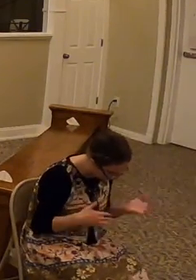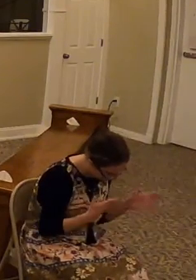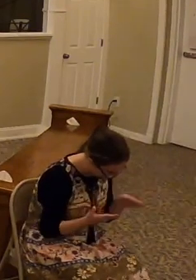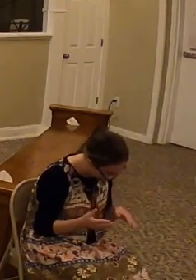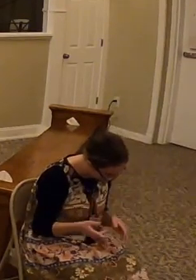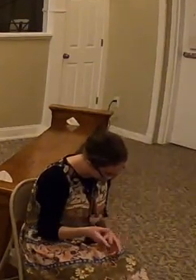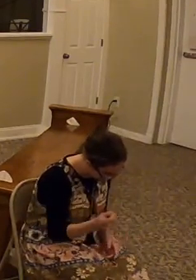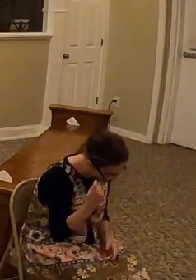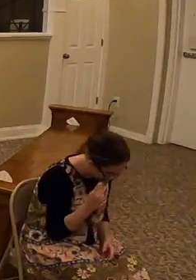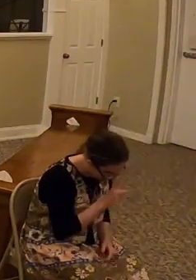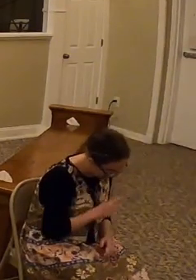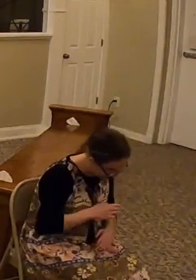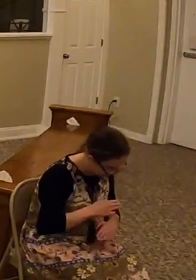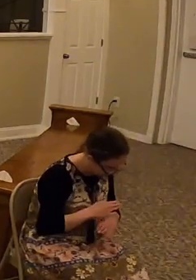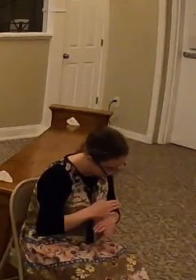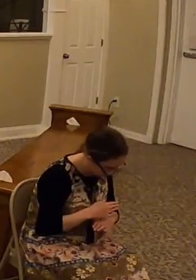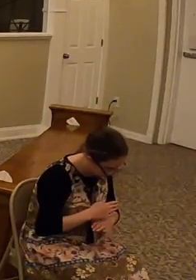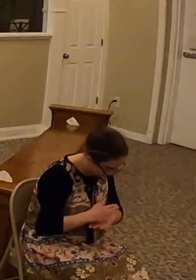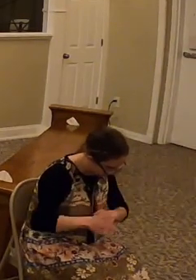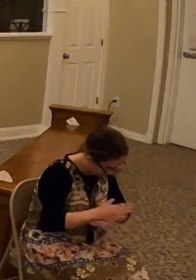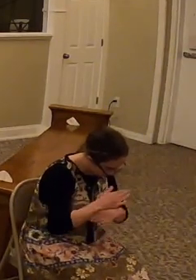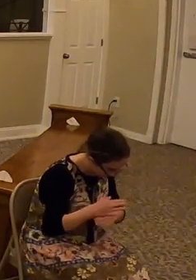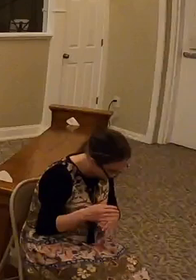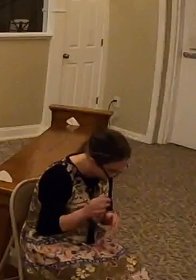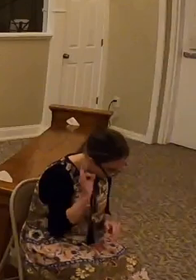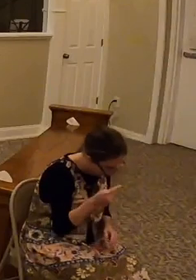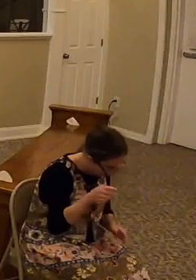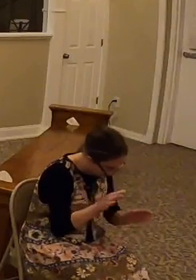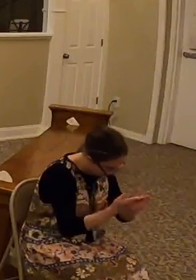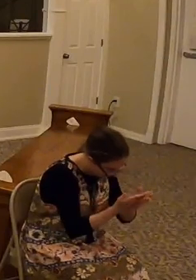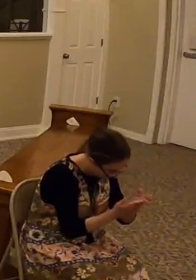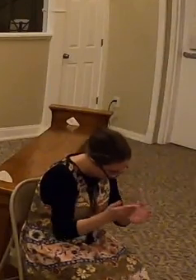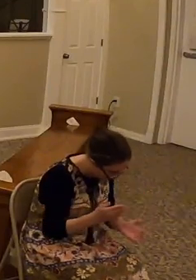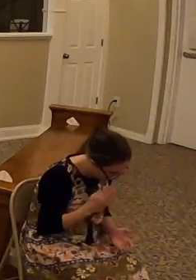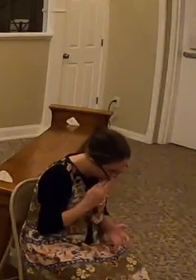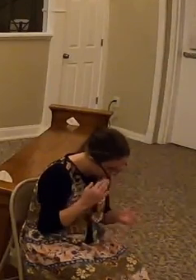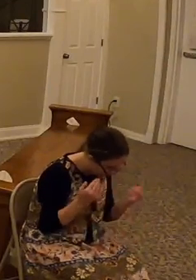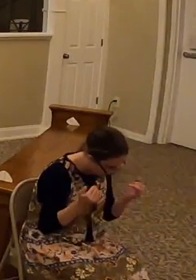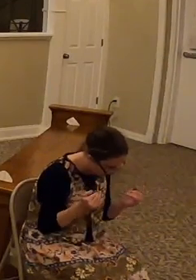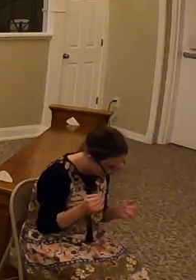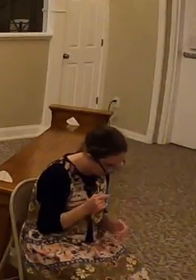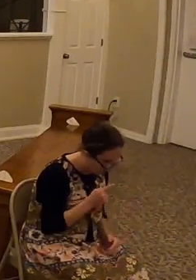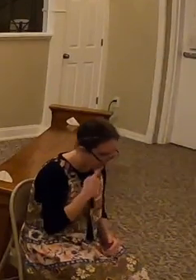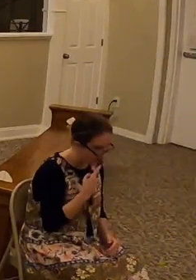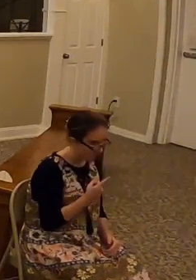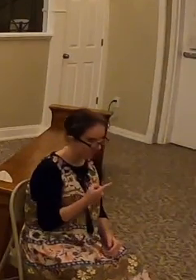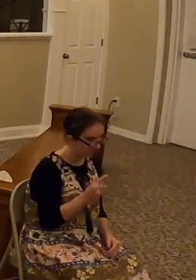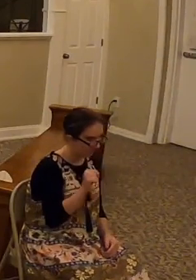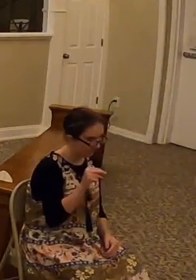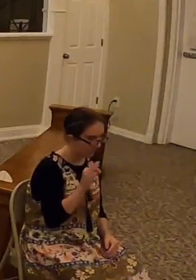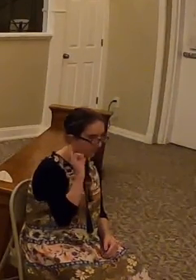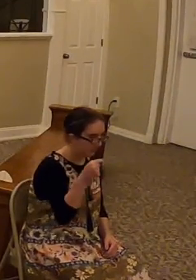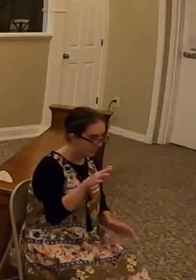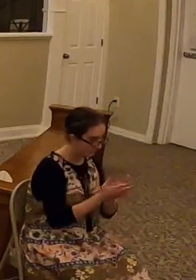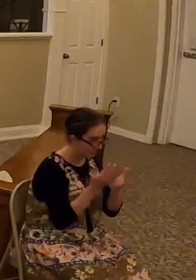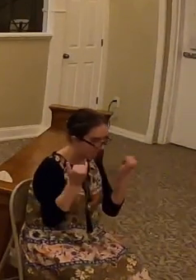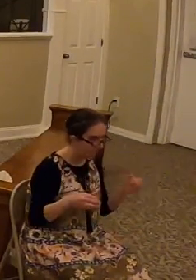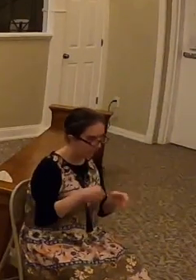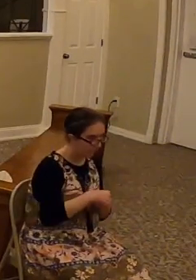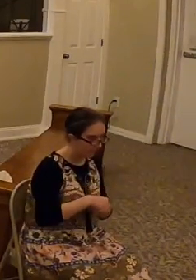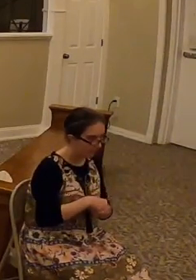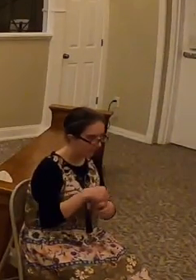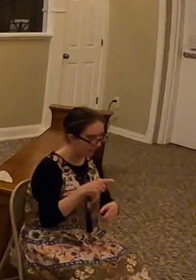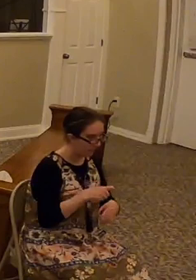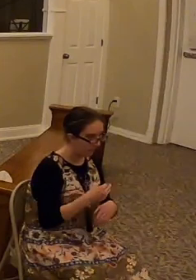dead at his appearing and his kingdom, preach the word." He's telling Timothy, "Preach the word, be instant